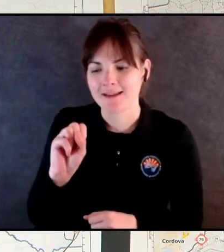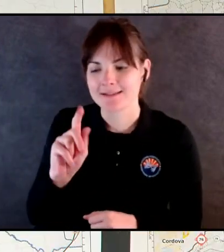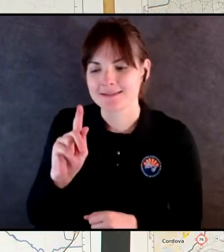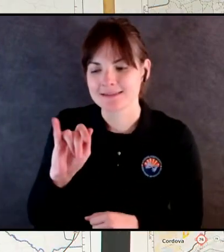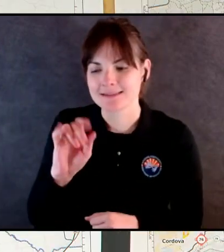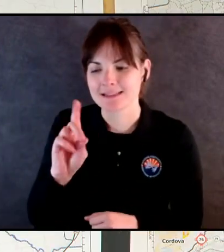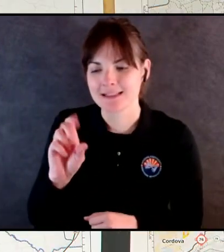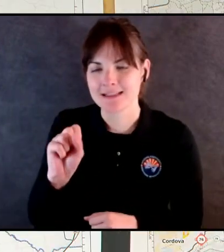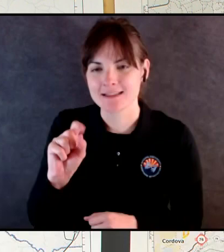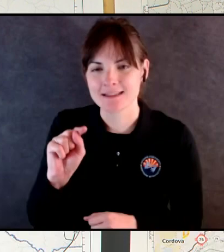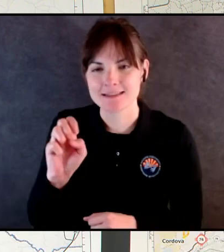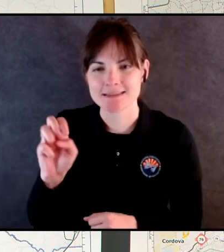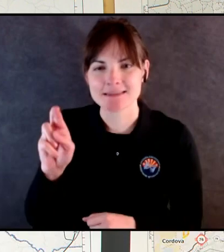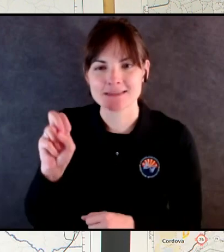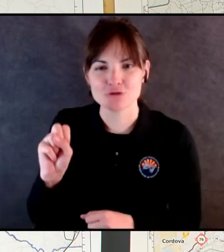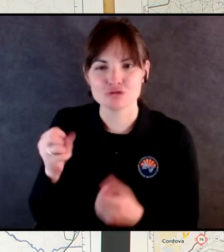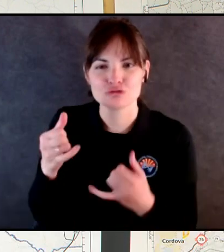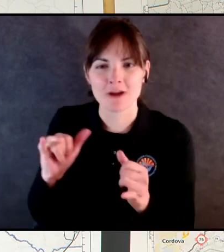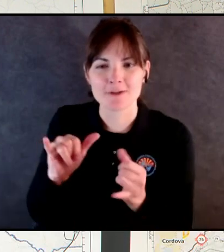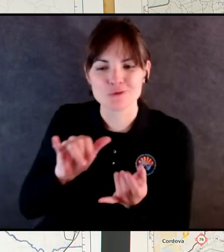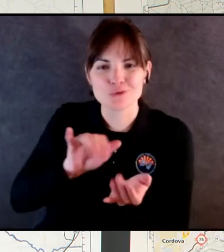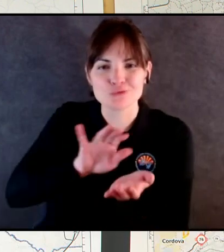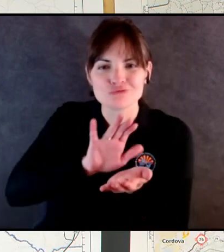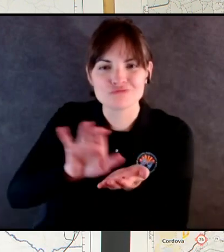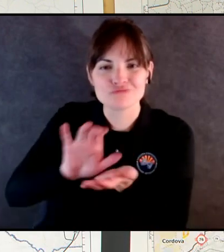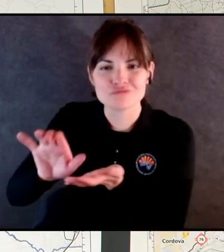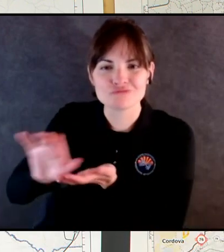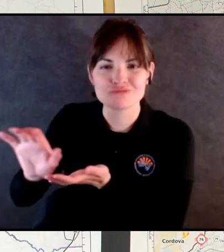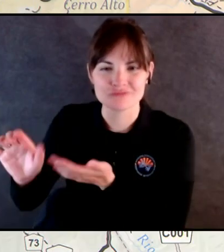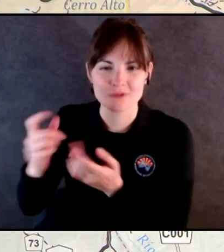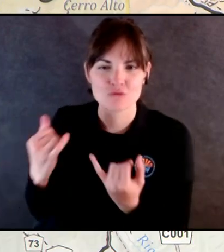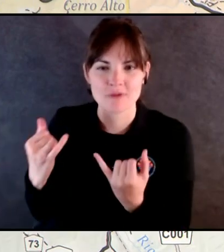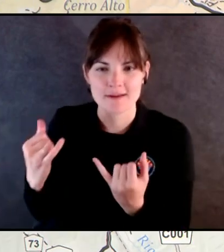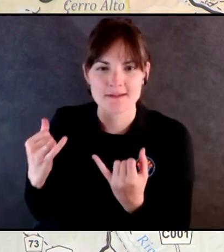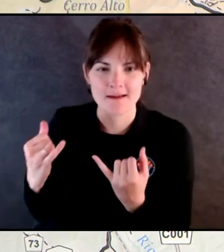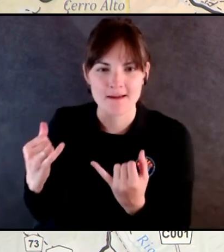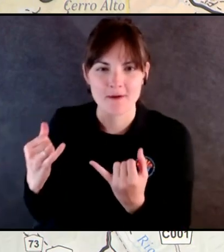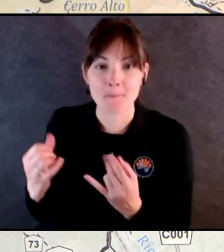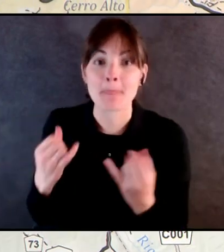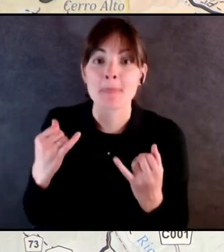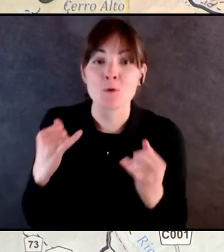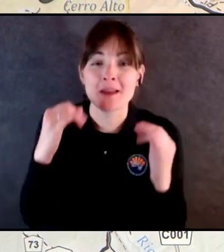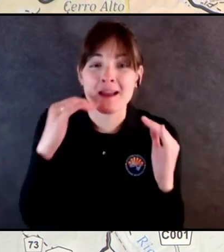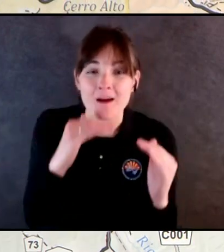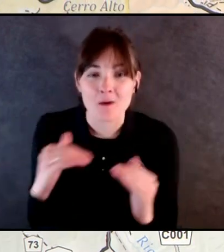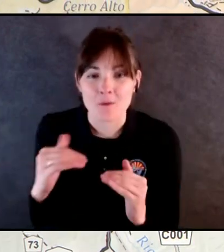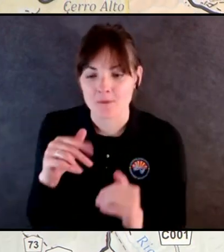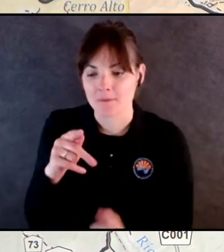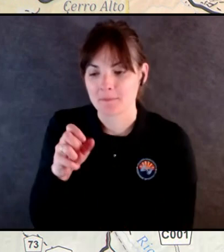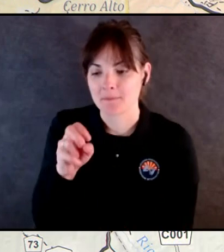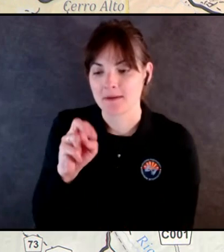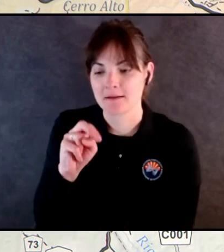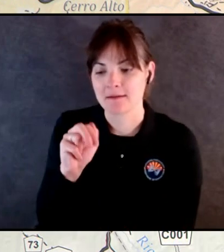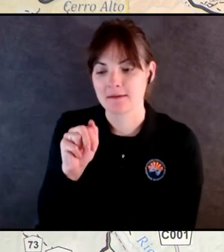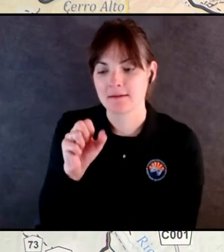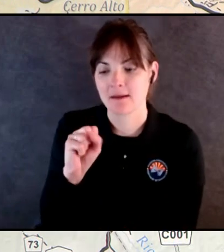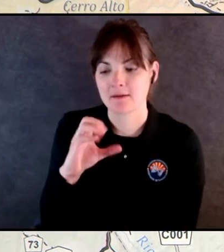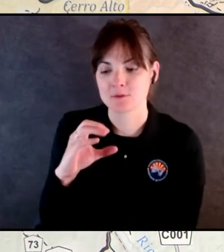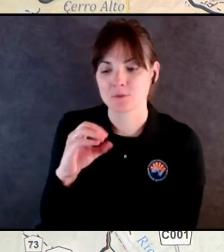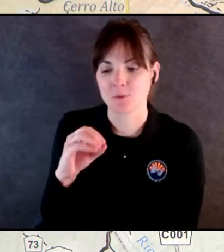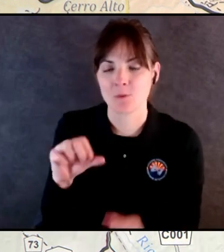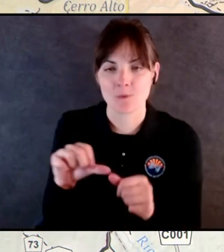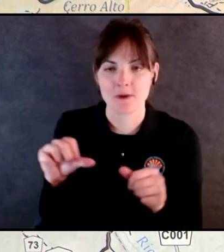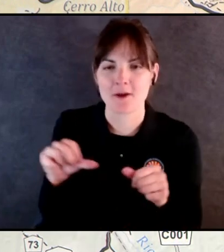down into the Penasco area, this is another area where that shaded fuel break was started, and so there's